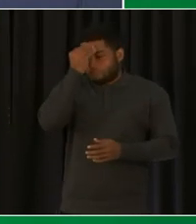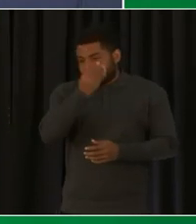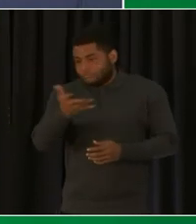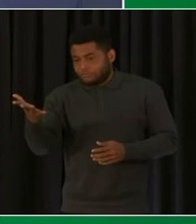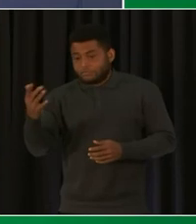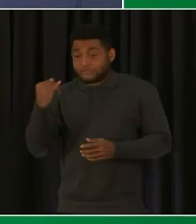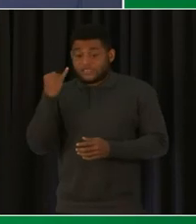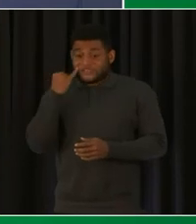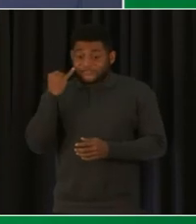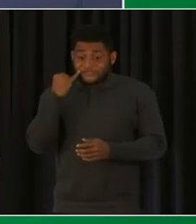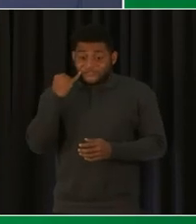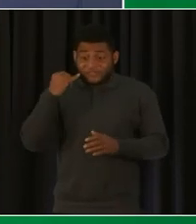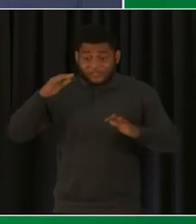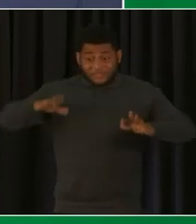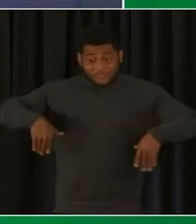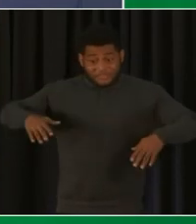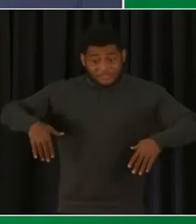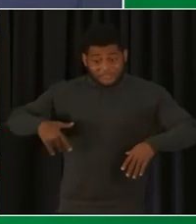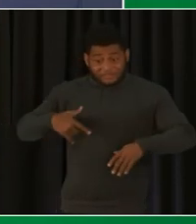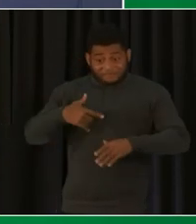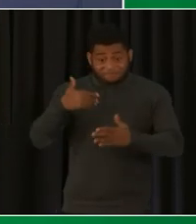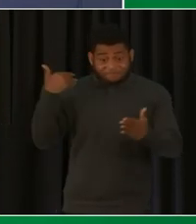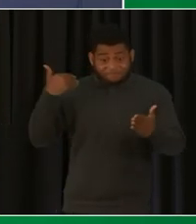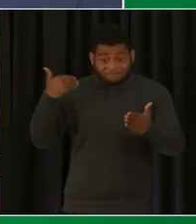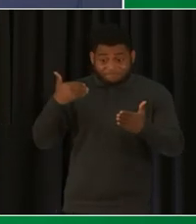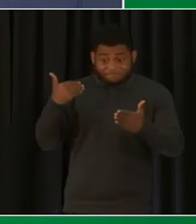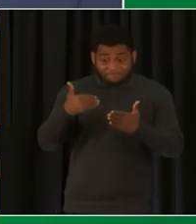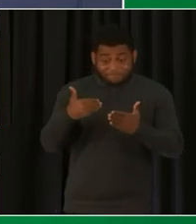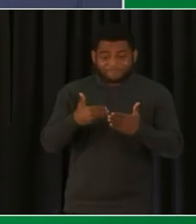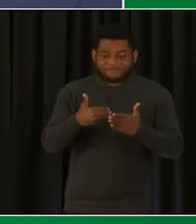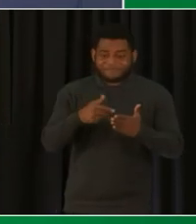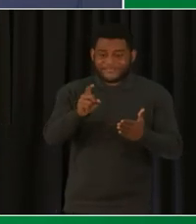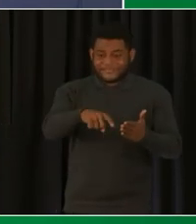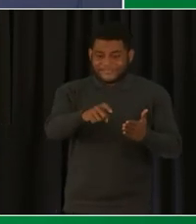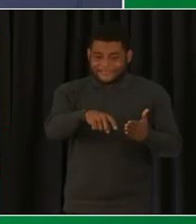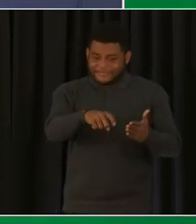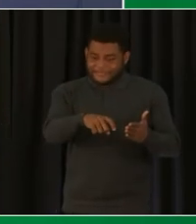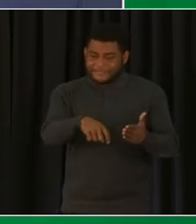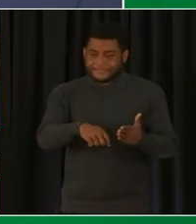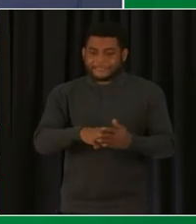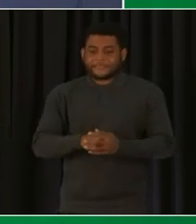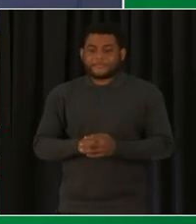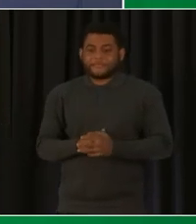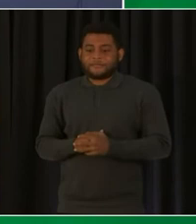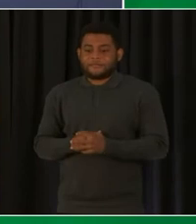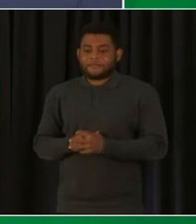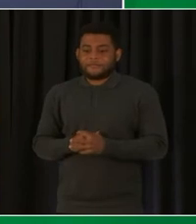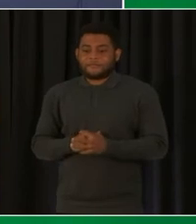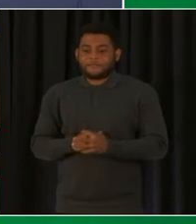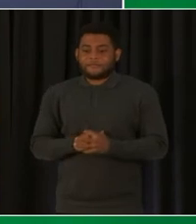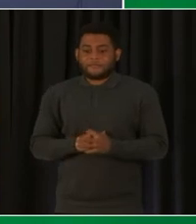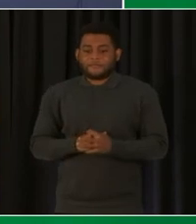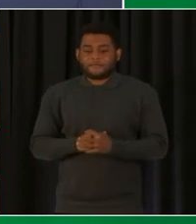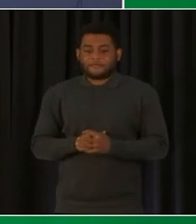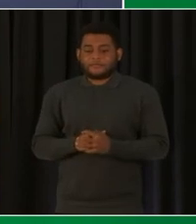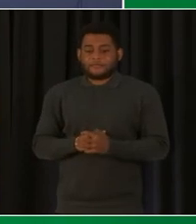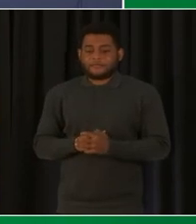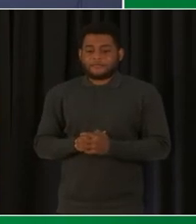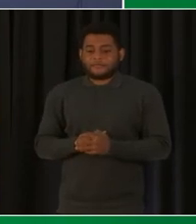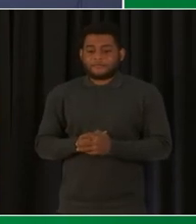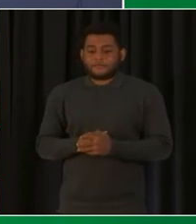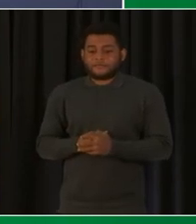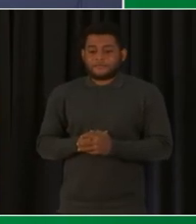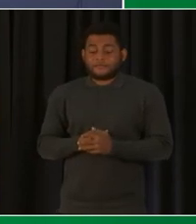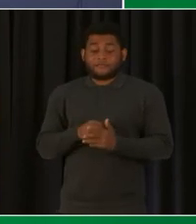conveyed to students and families. As a reminder, we do have a number of